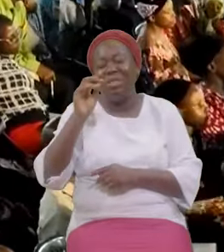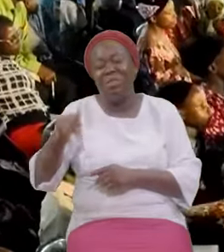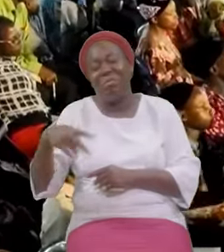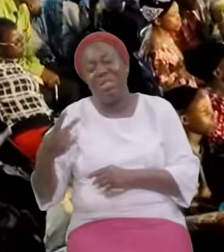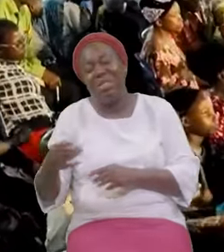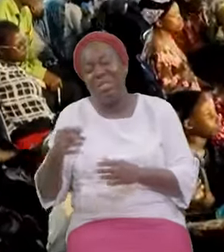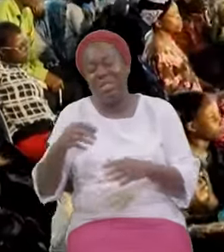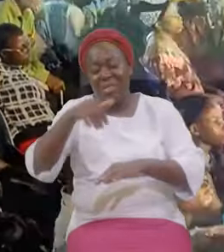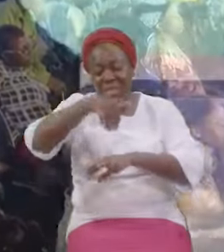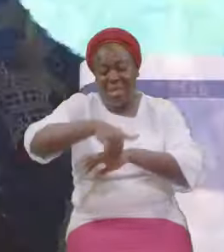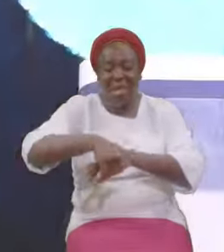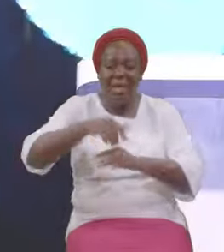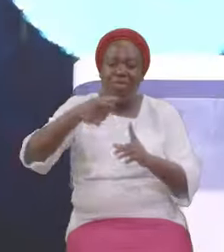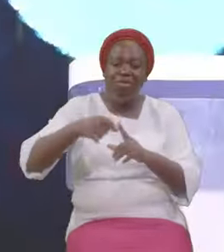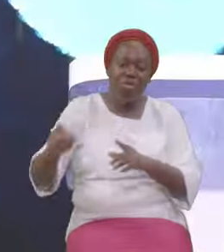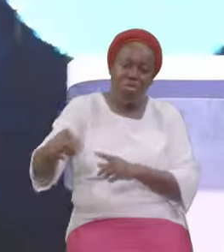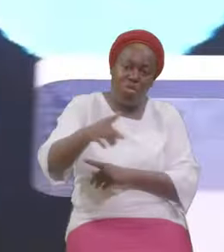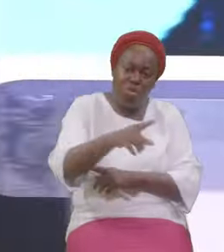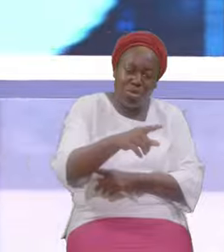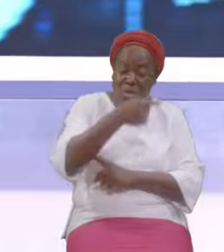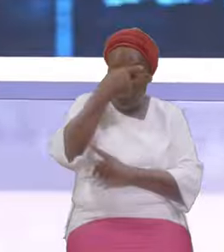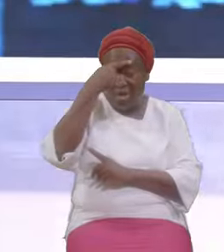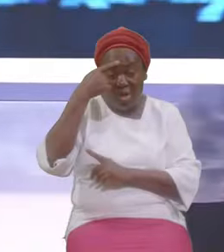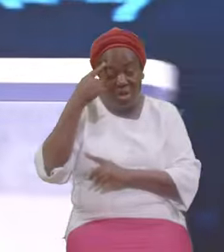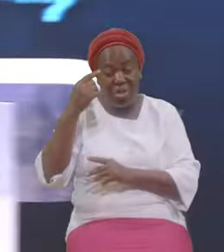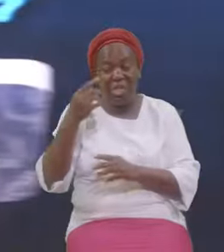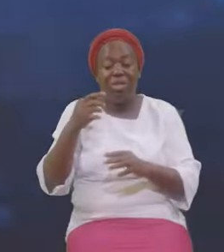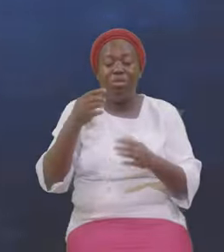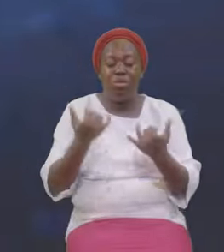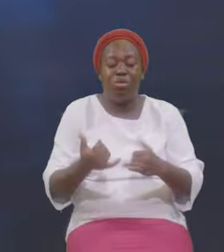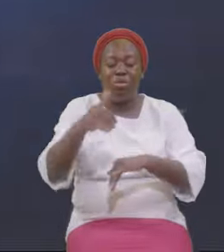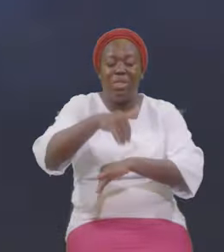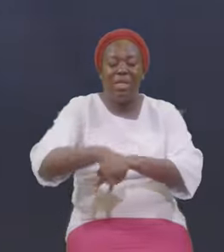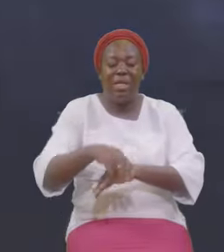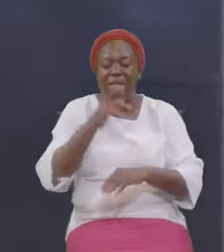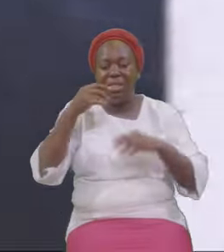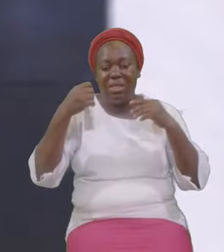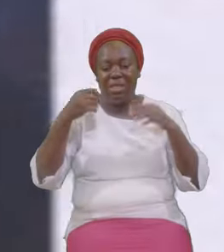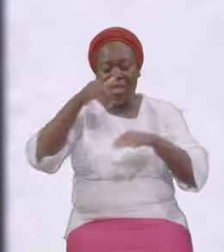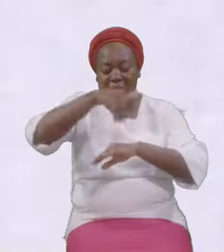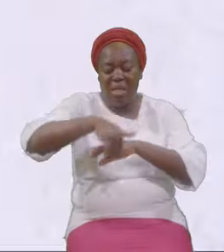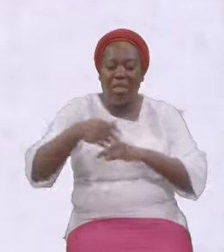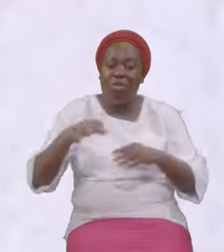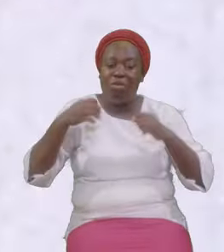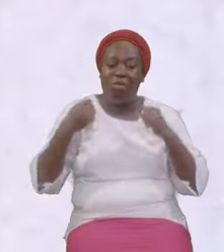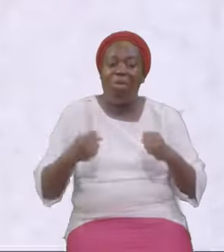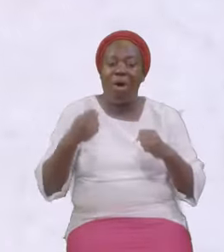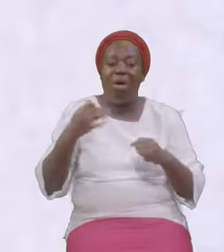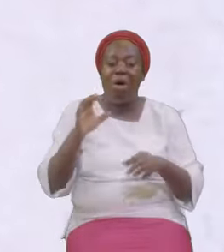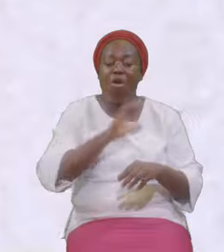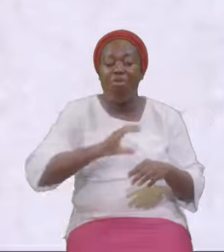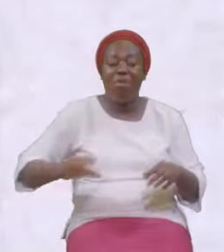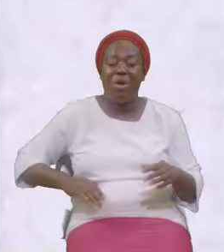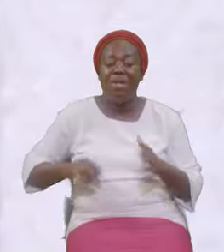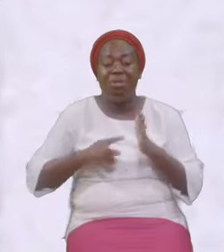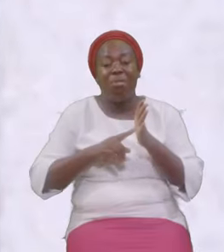you. Because tonight is the night of the power of Christ manifested